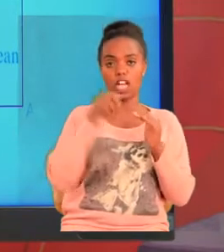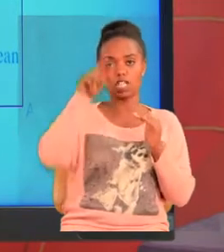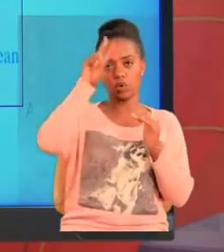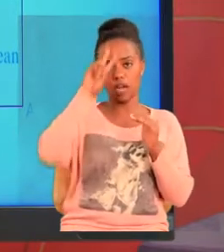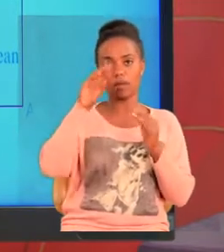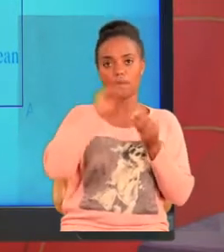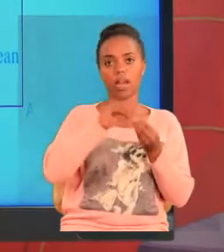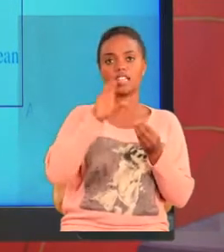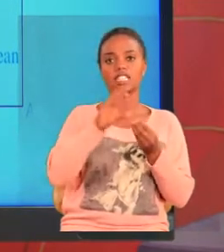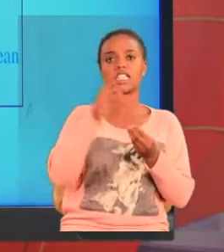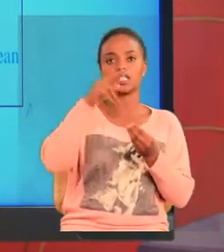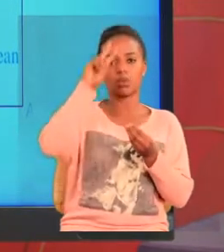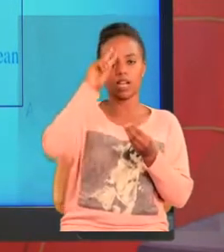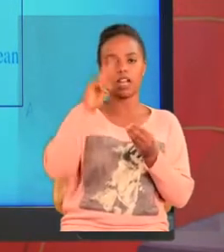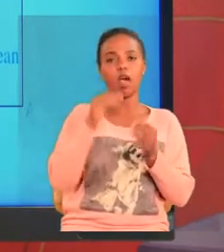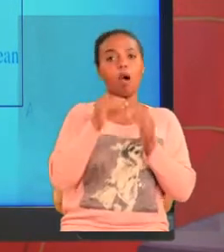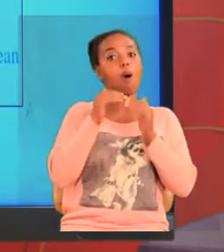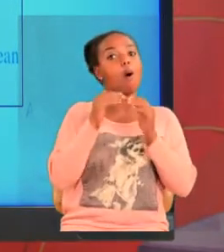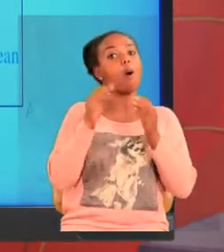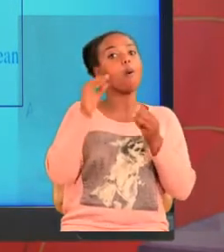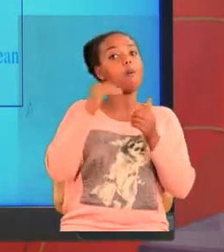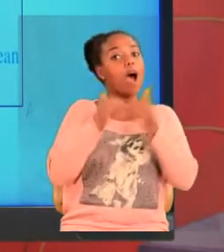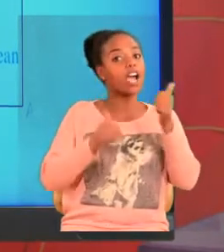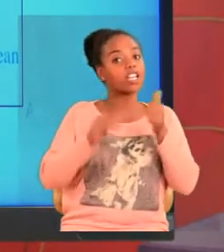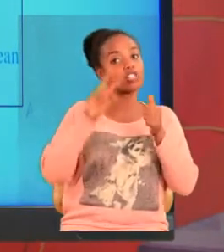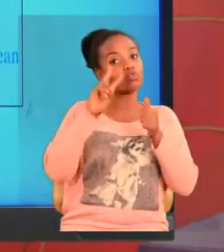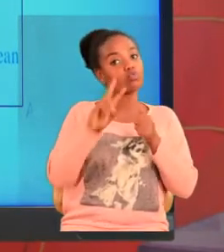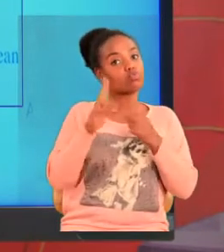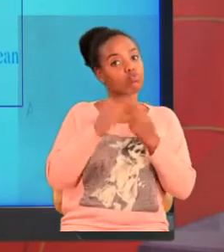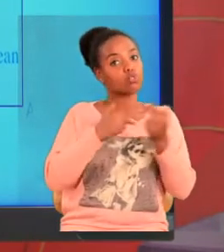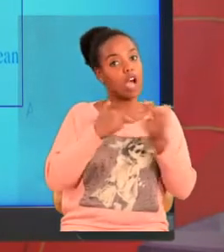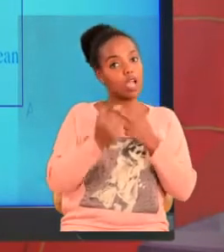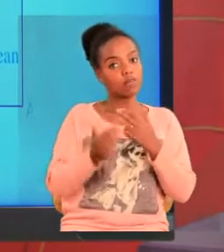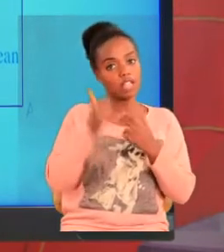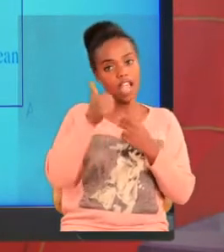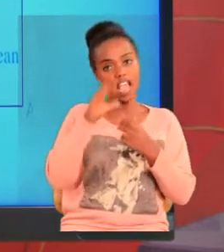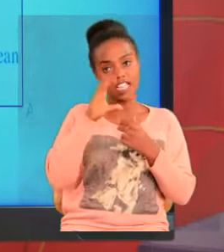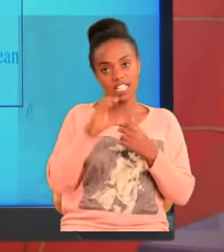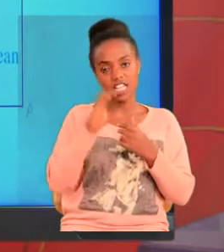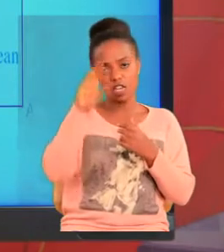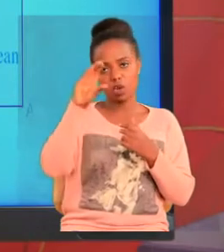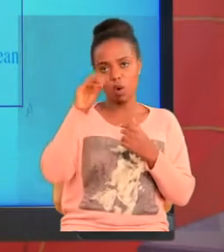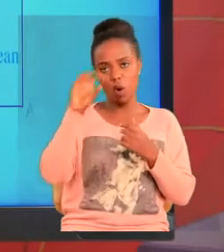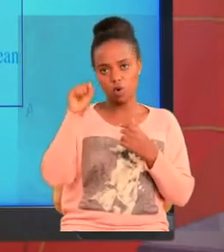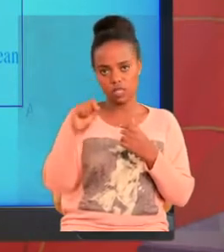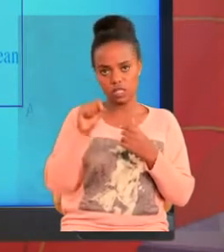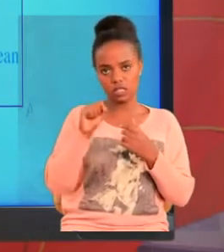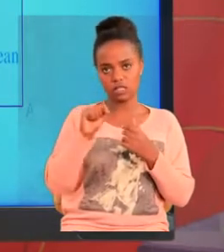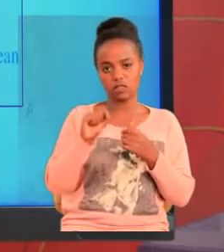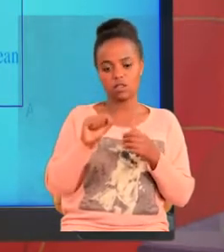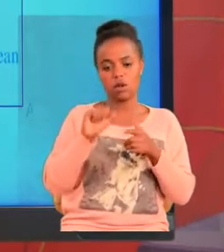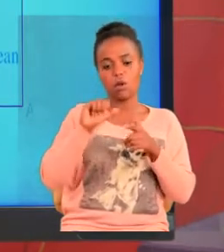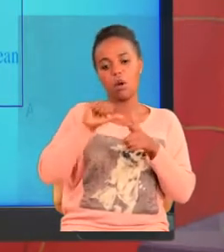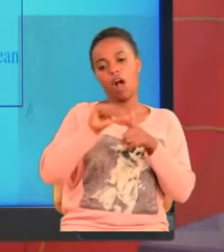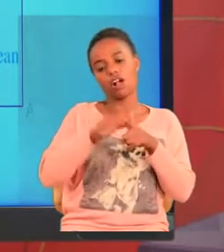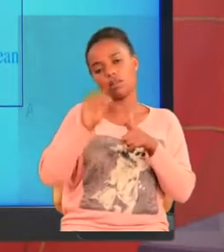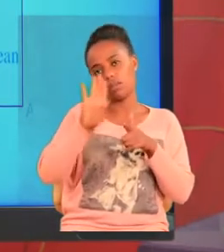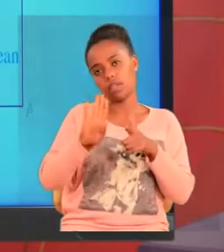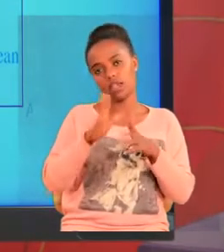C squared minus twice of AC cosine of this angle B, cosine of